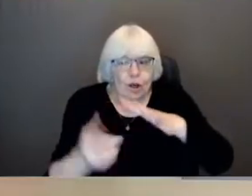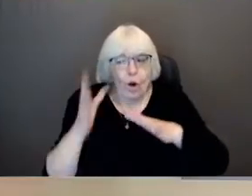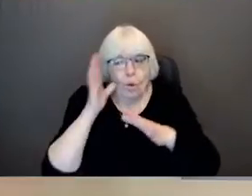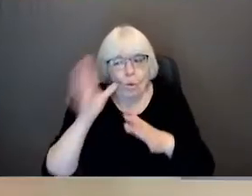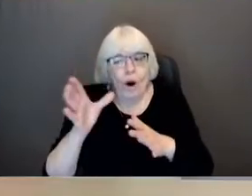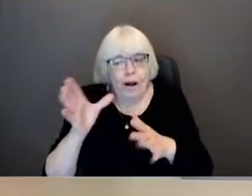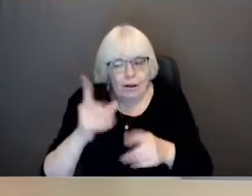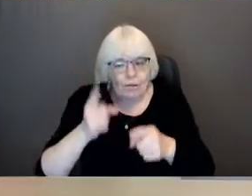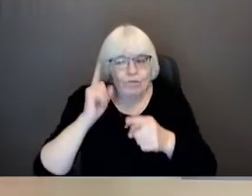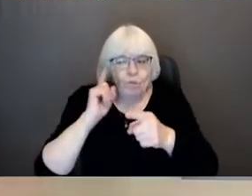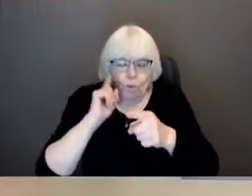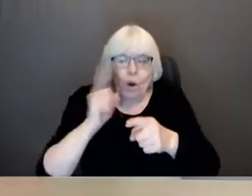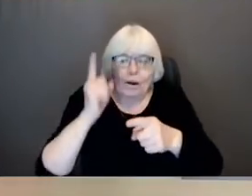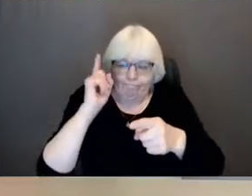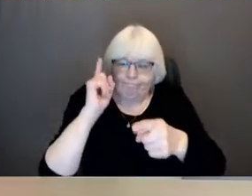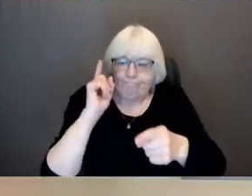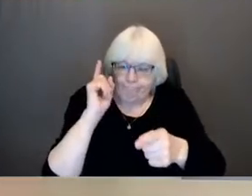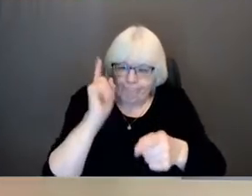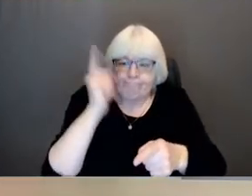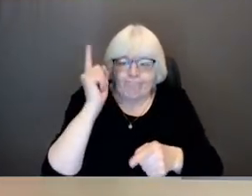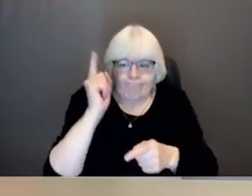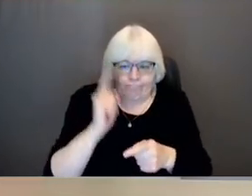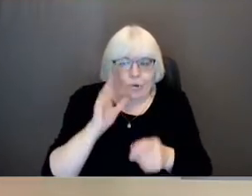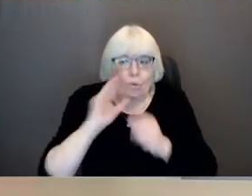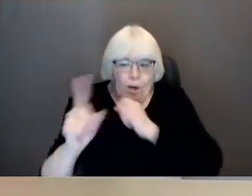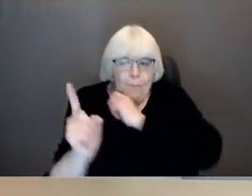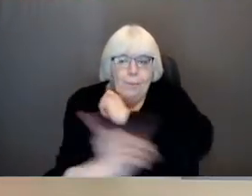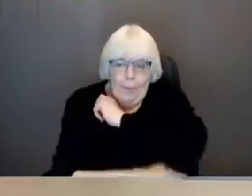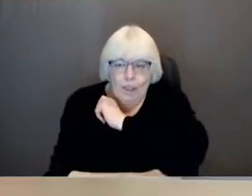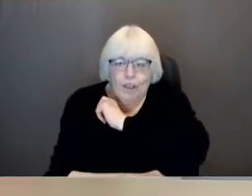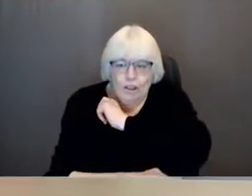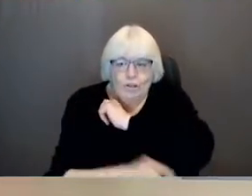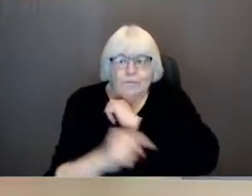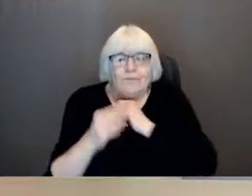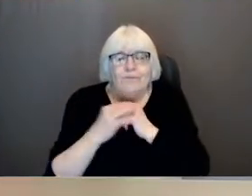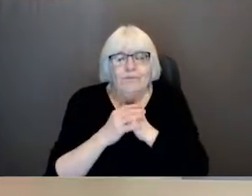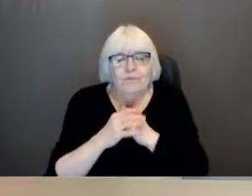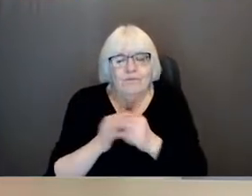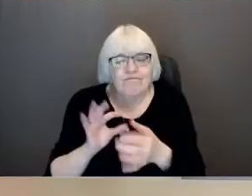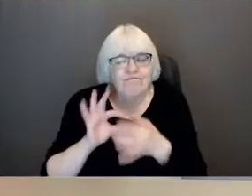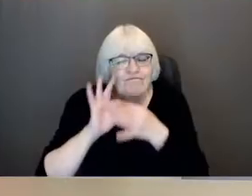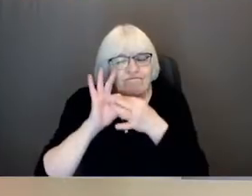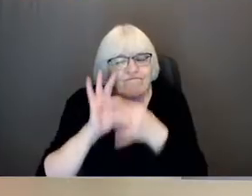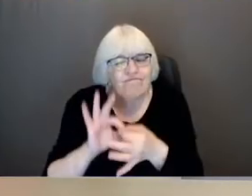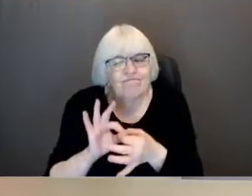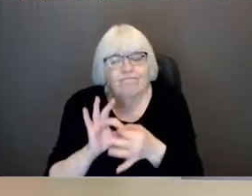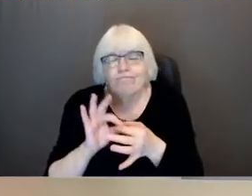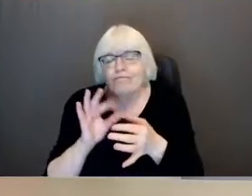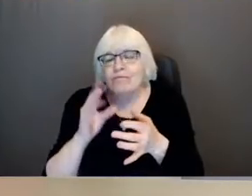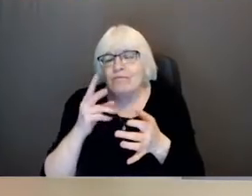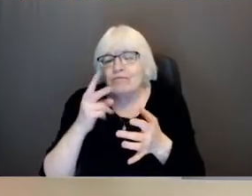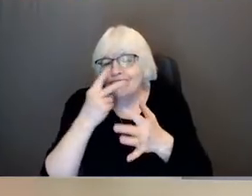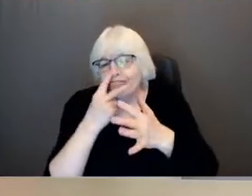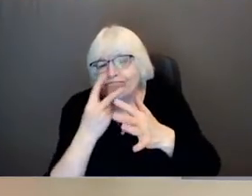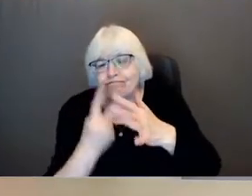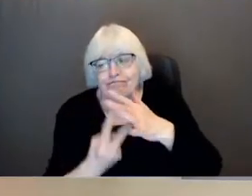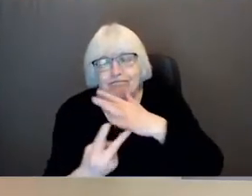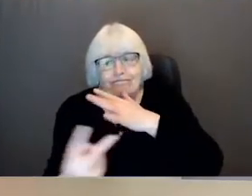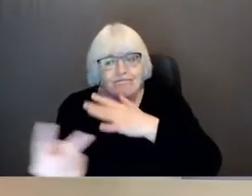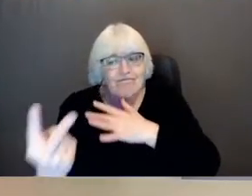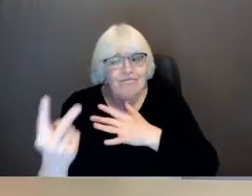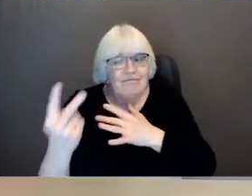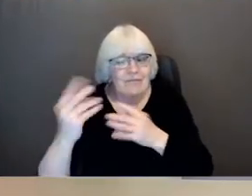updating any modeling? We're hearing other provinces doing that lately, and sort of almost like a what the worst of the peak could look like